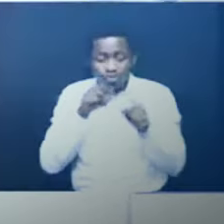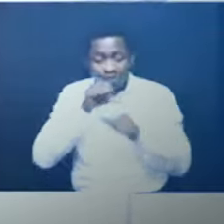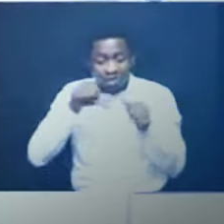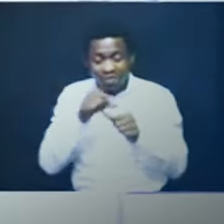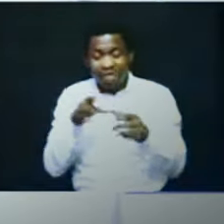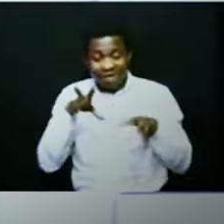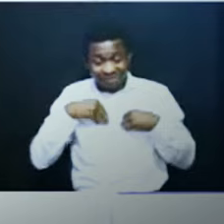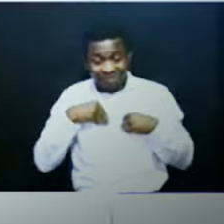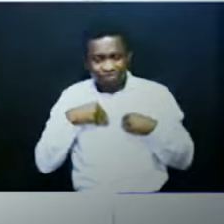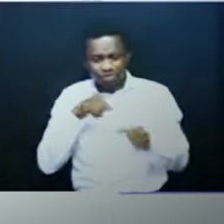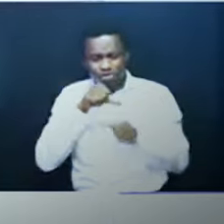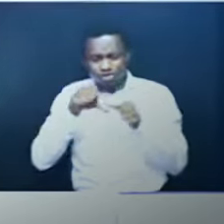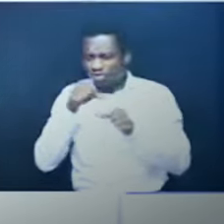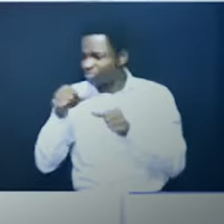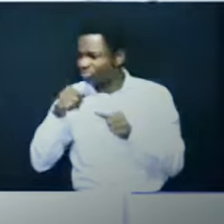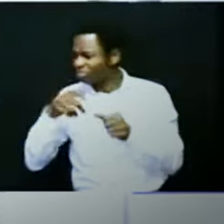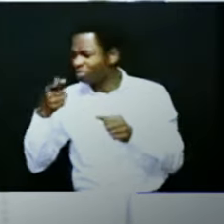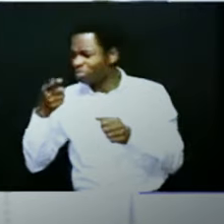scriptures. We